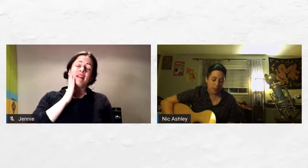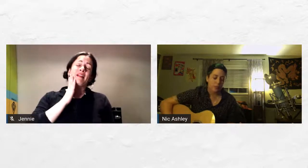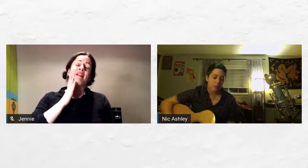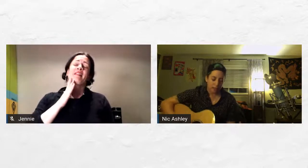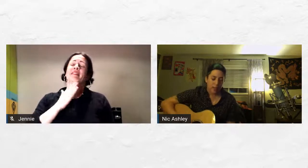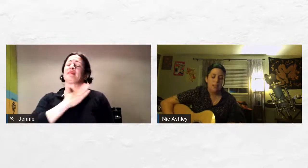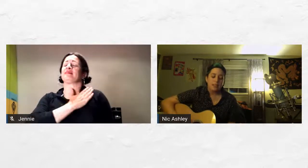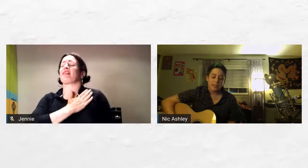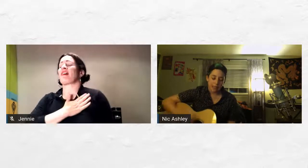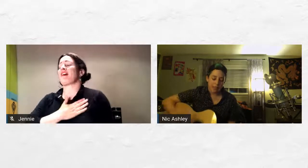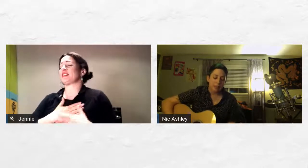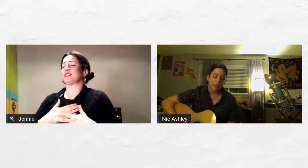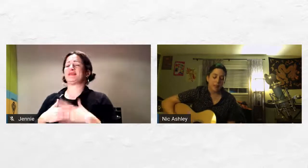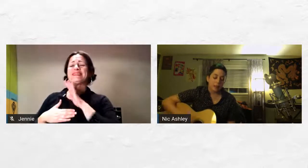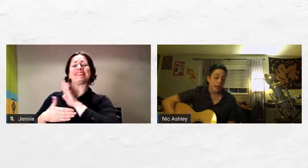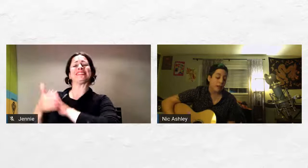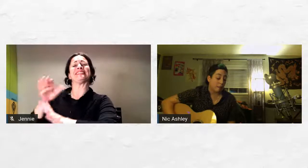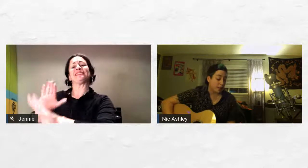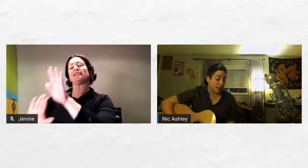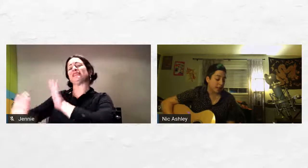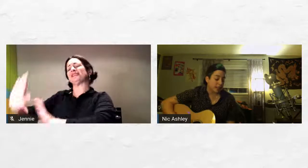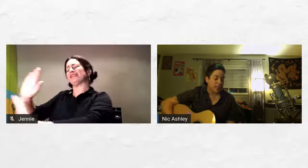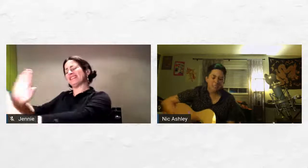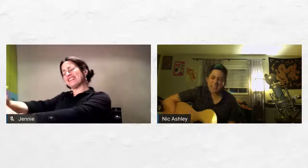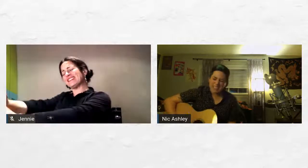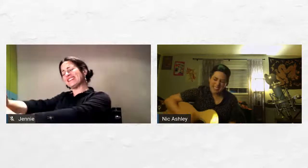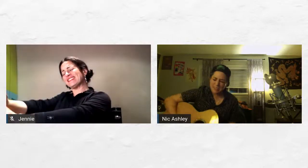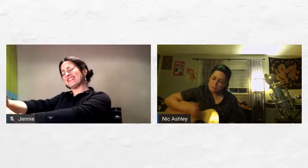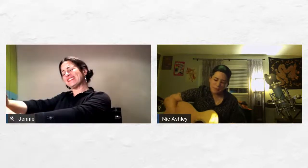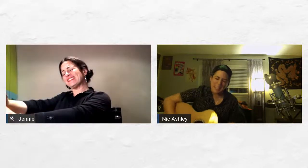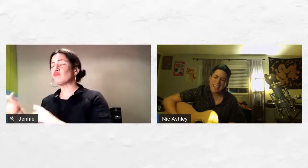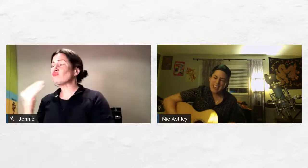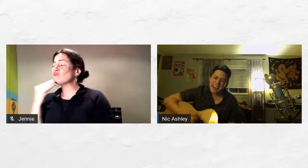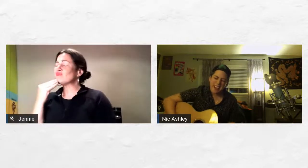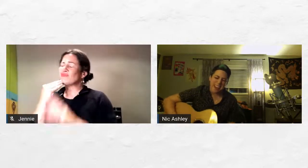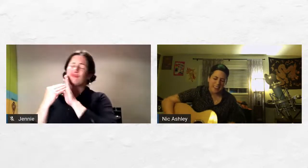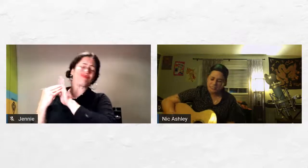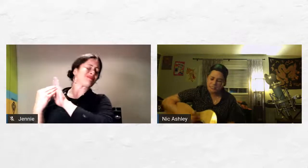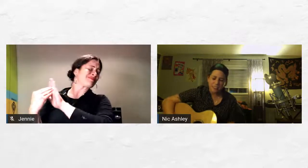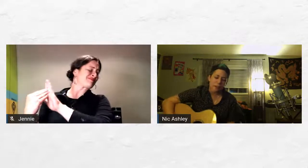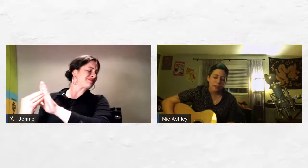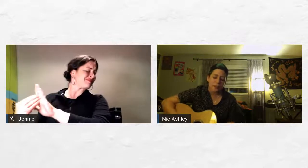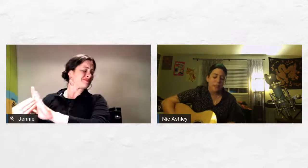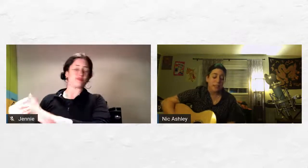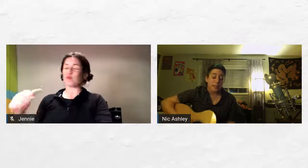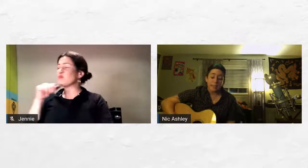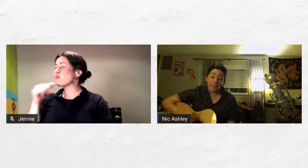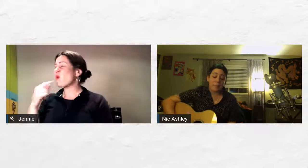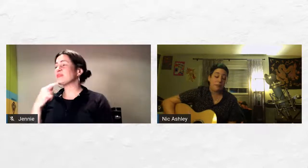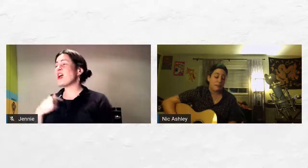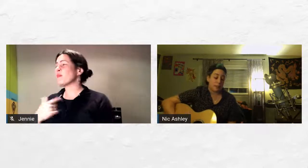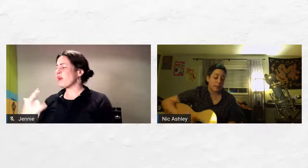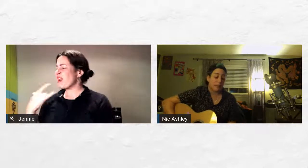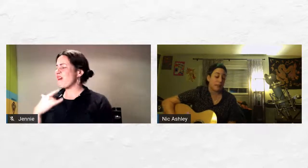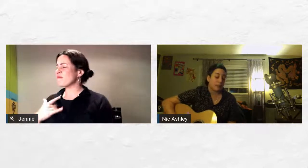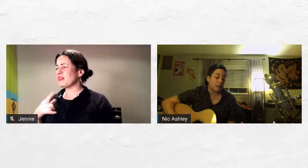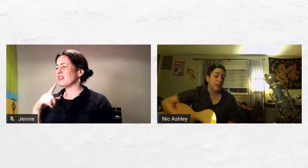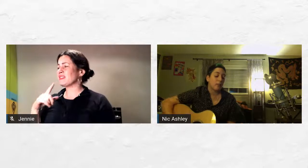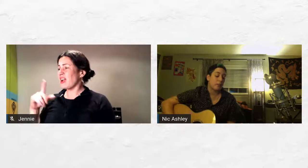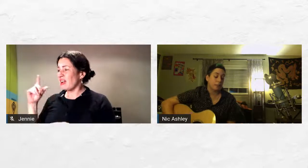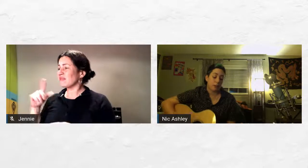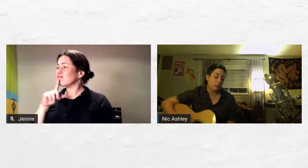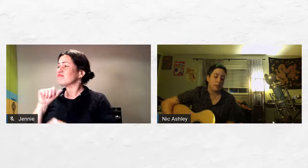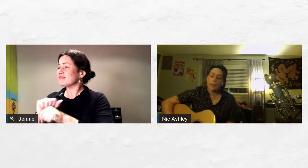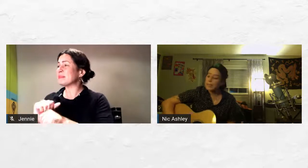me, don't say you love me unless you mean it, and don't give